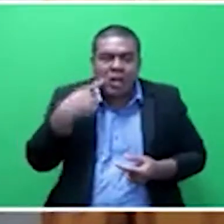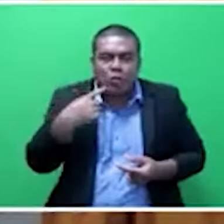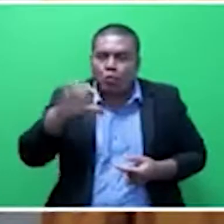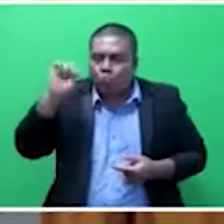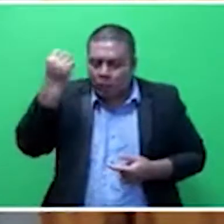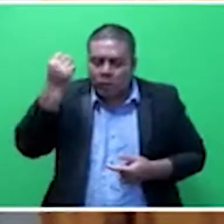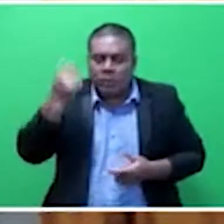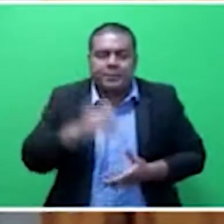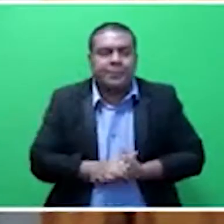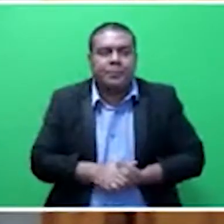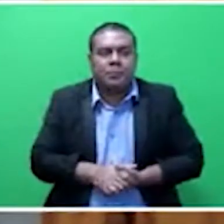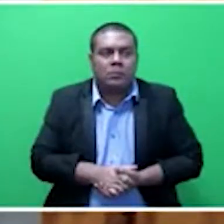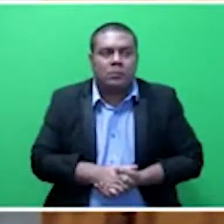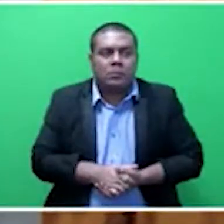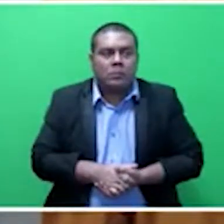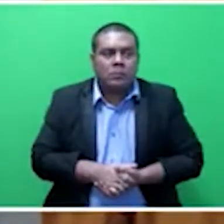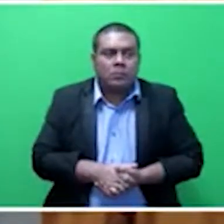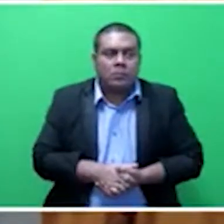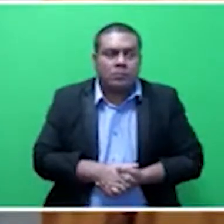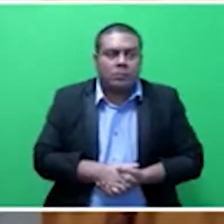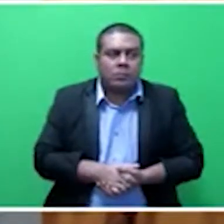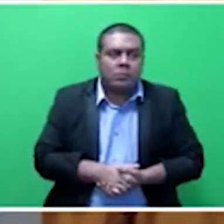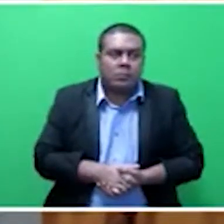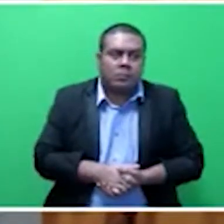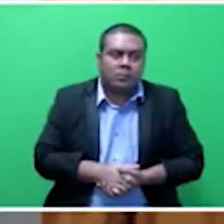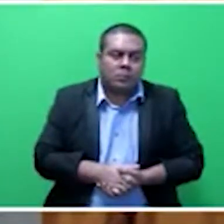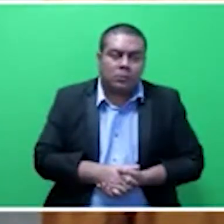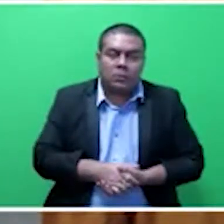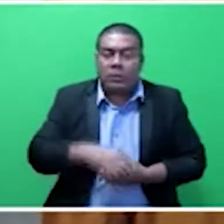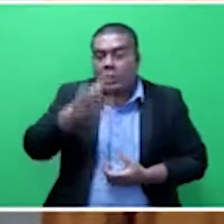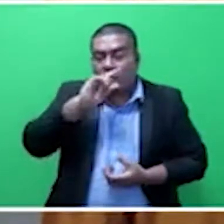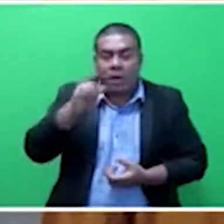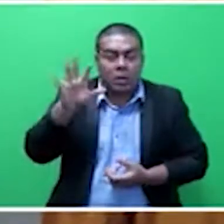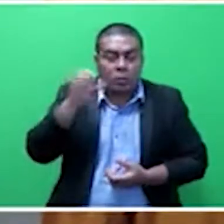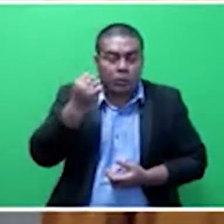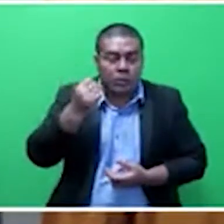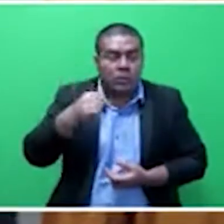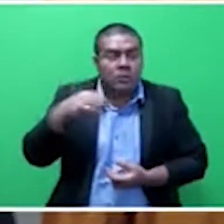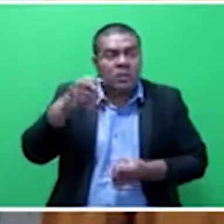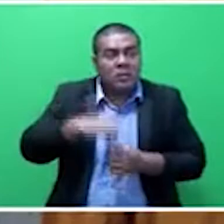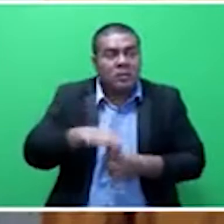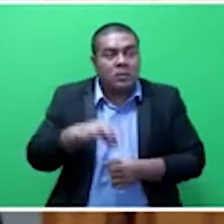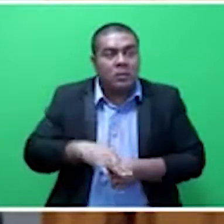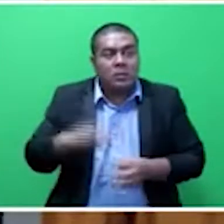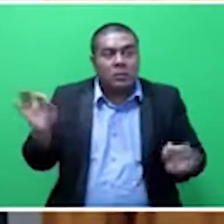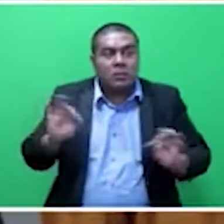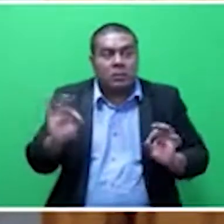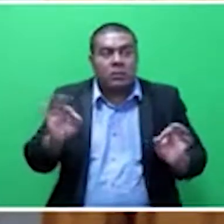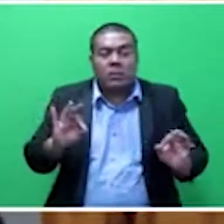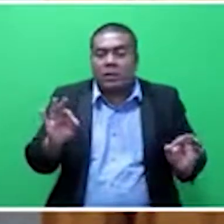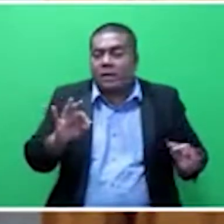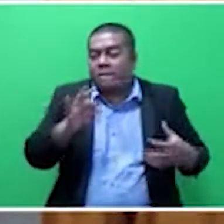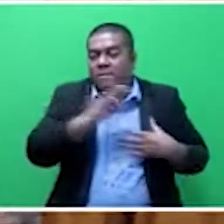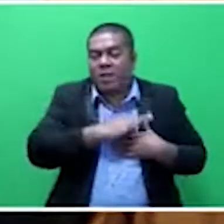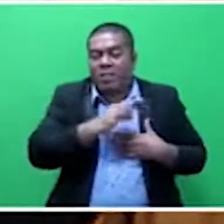win. They know they can't win the election on their own because they have no faith in